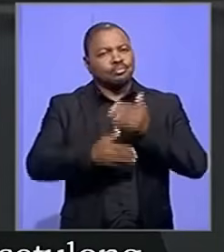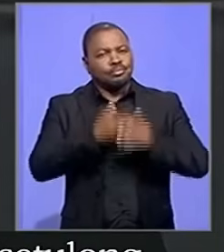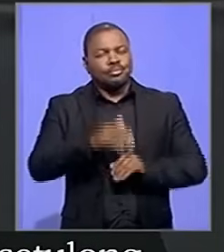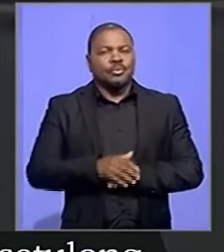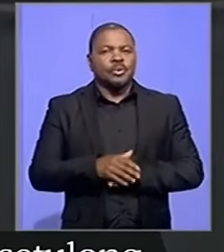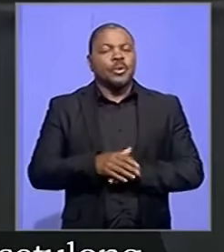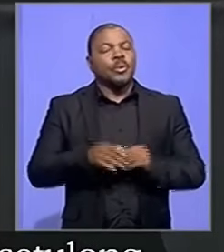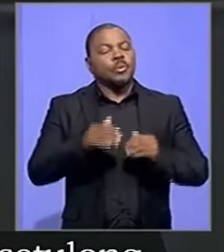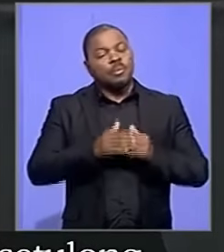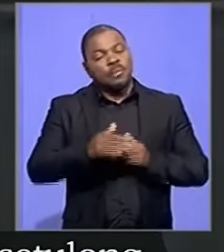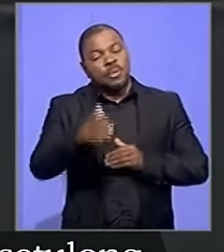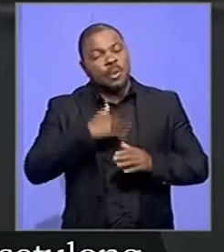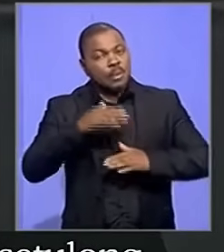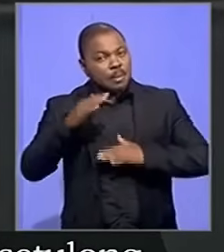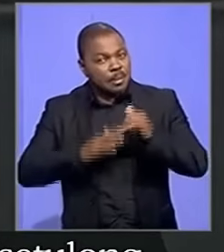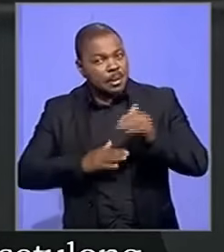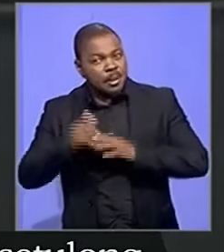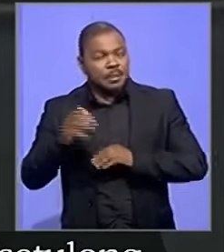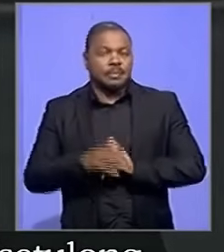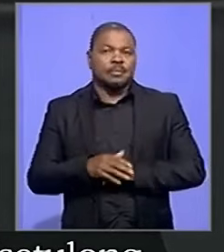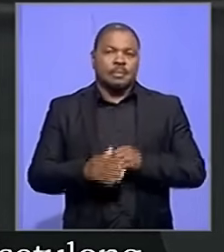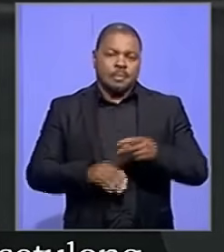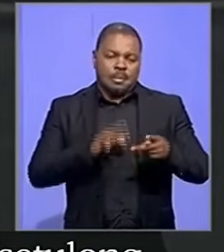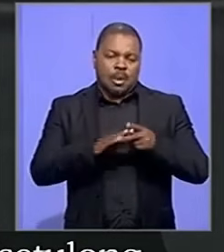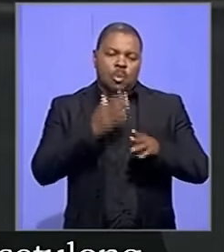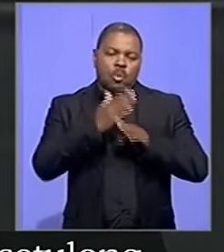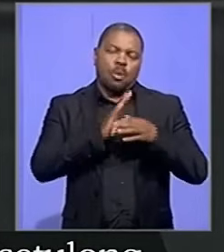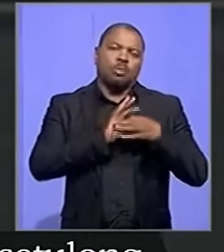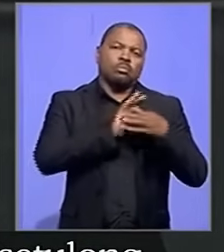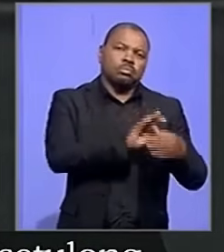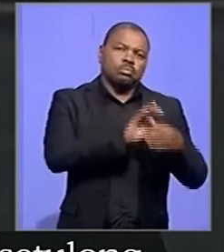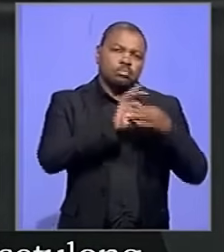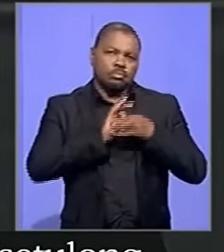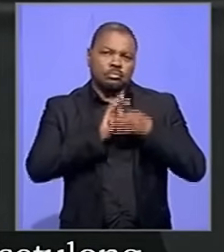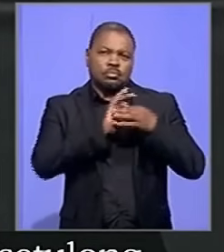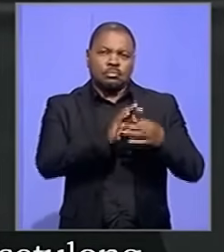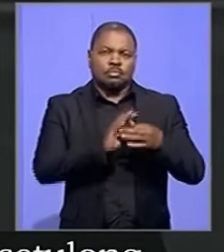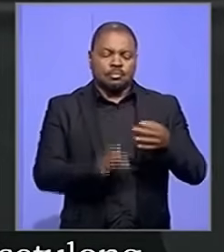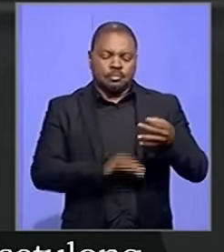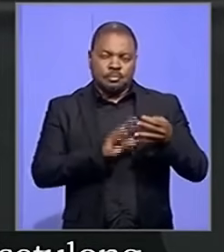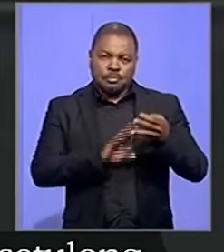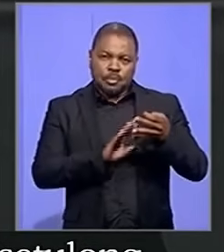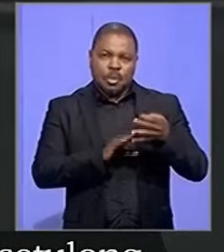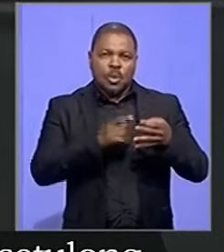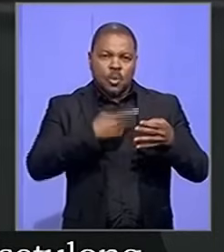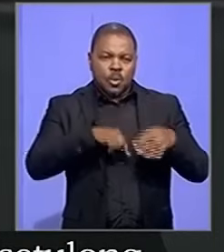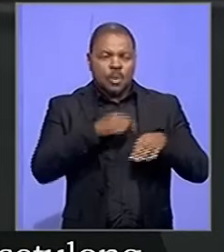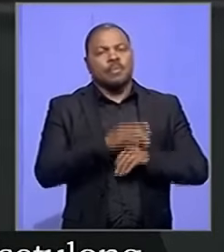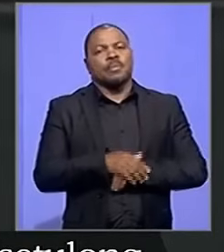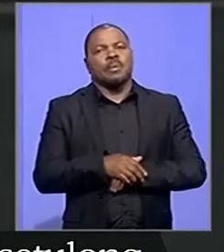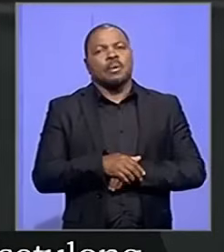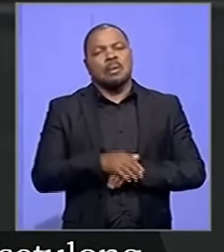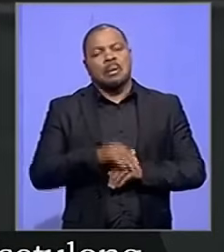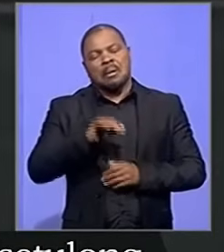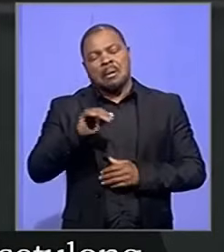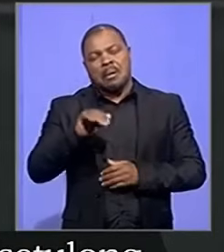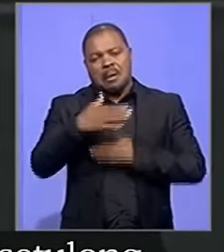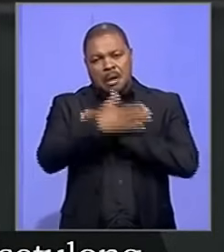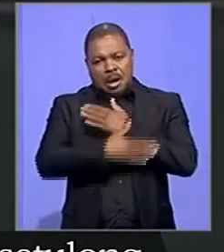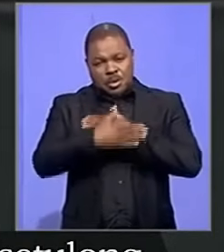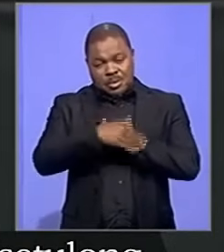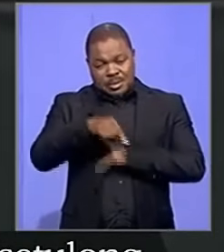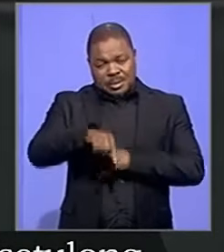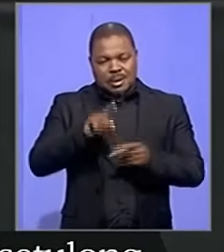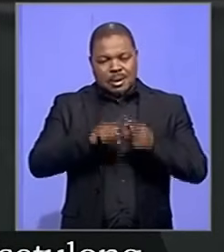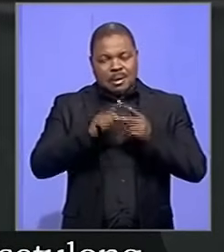of building, a new chapter of cooperation, a new chapter of us putting our country and